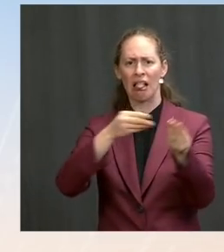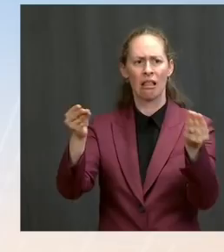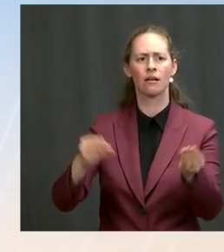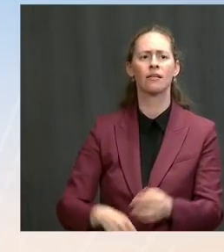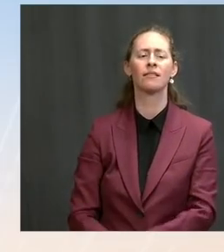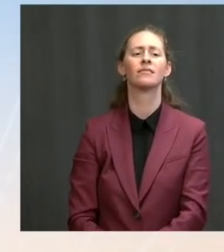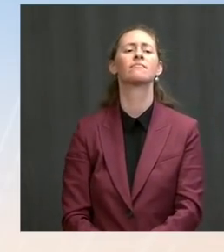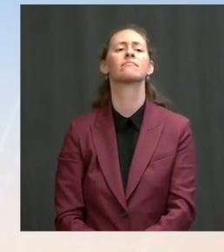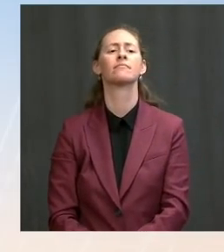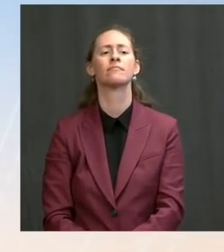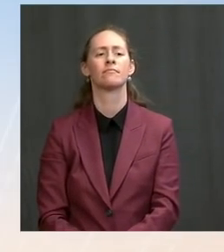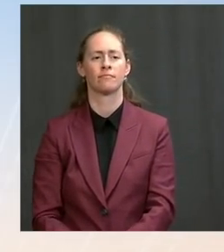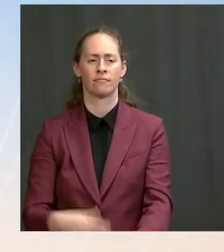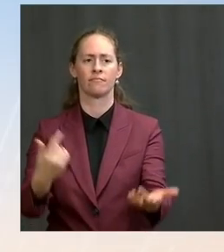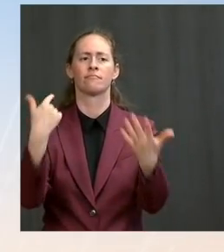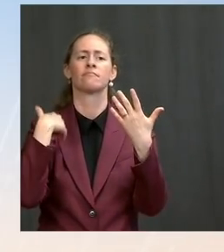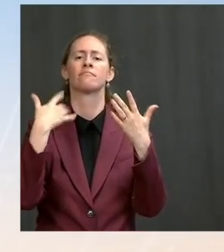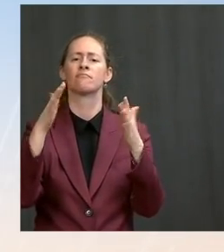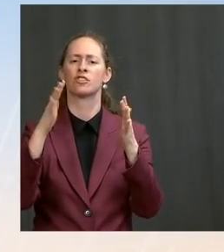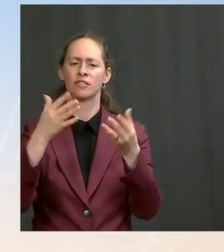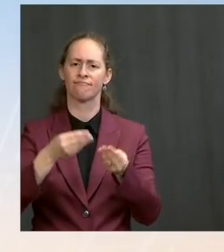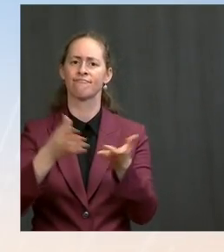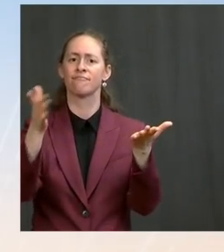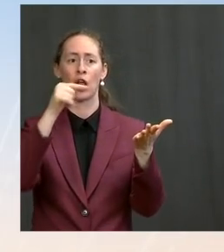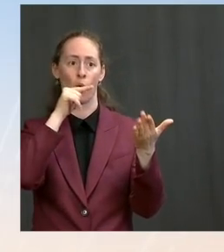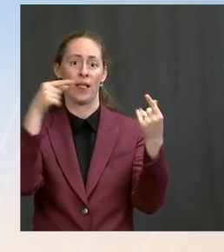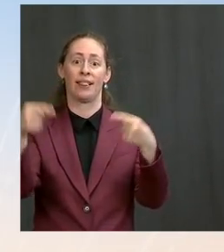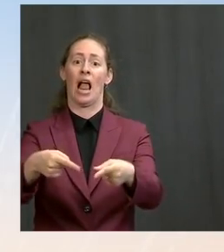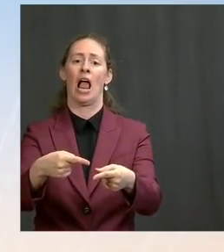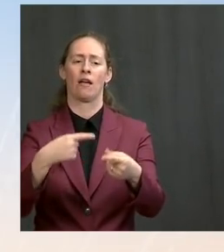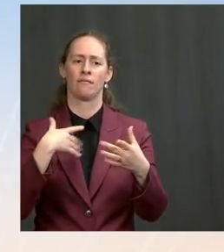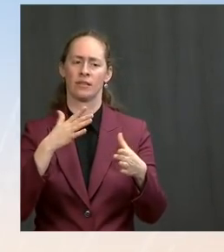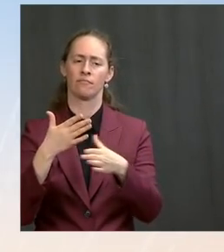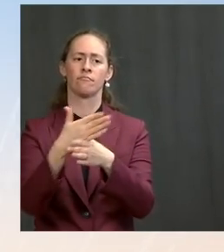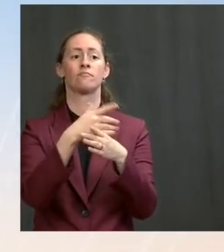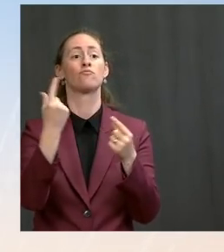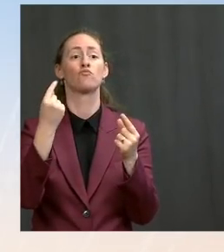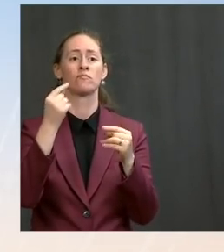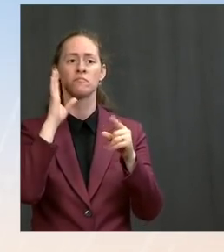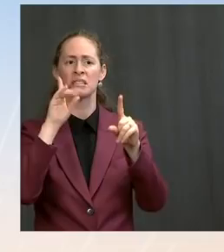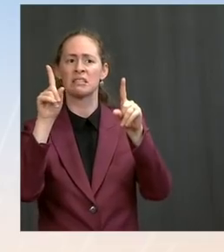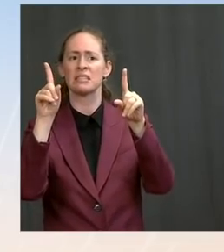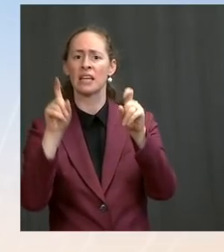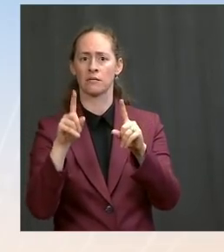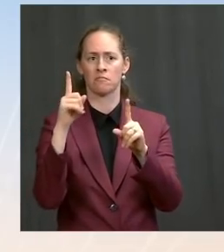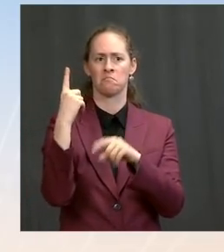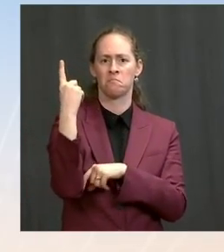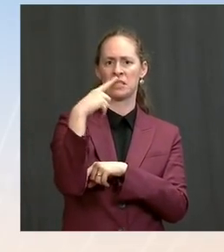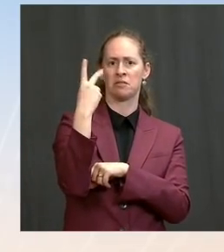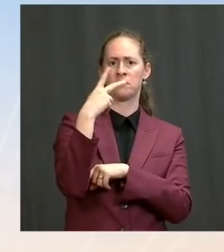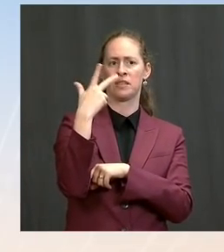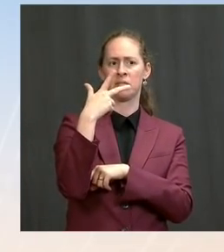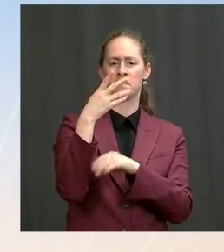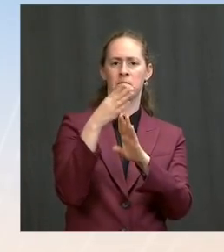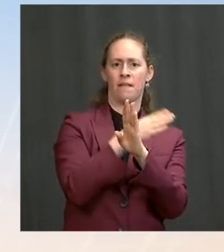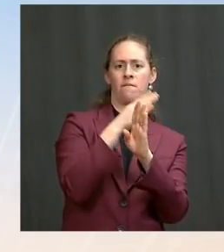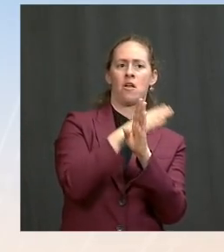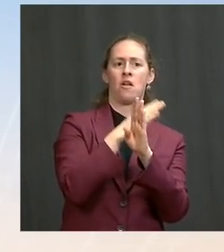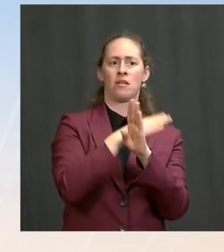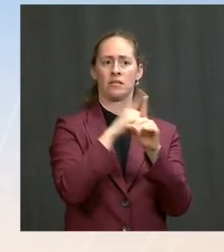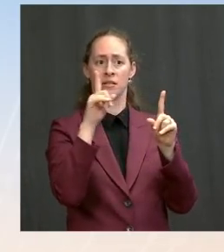who are attending that conveyed that they should get tested 1 to 3 days before coming to the White House. If they've been